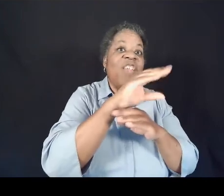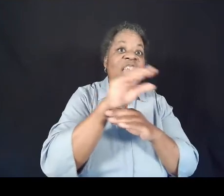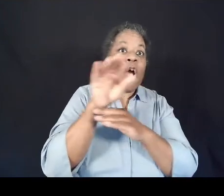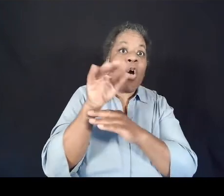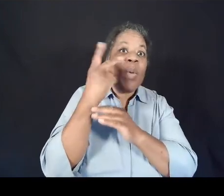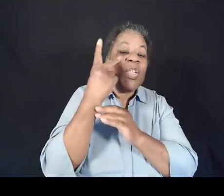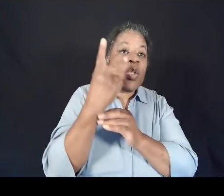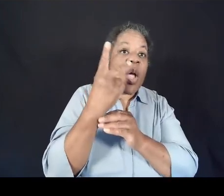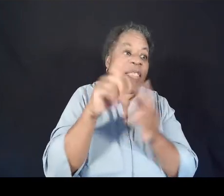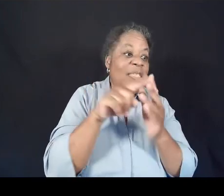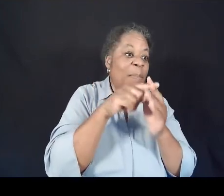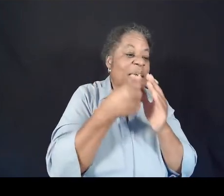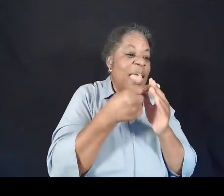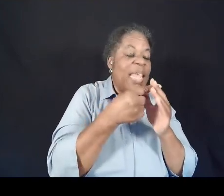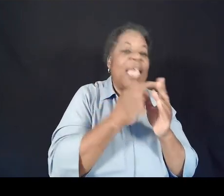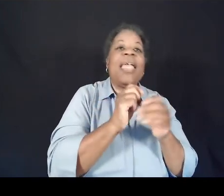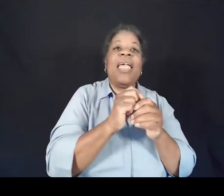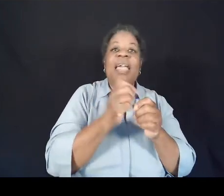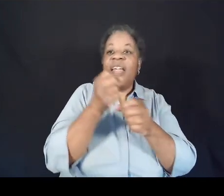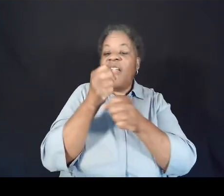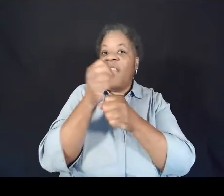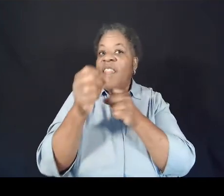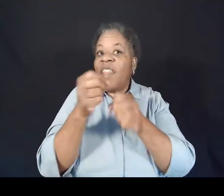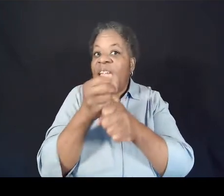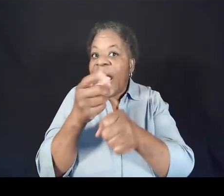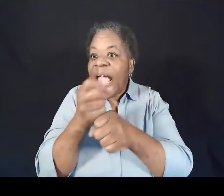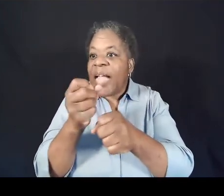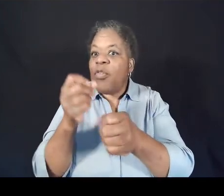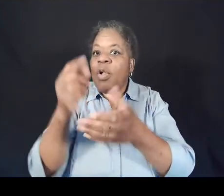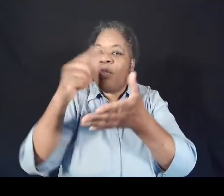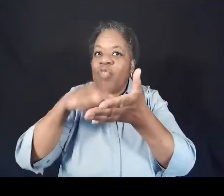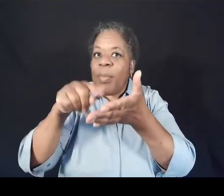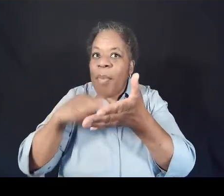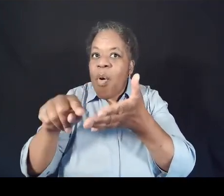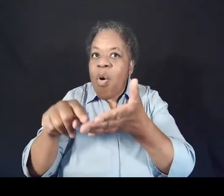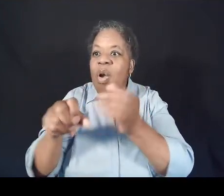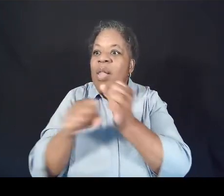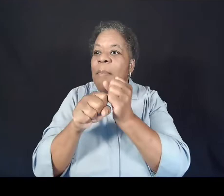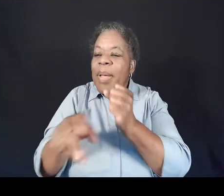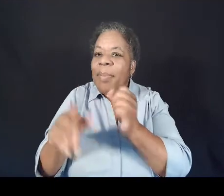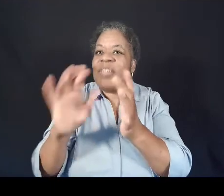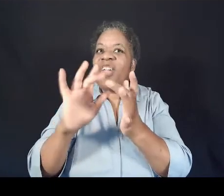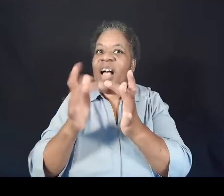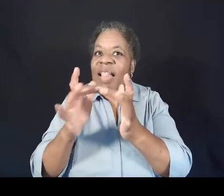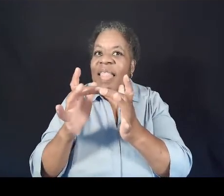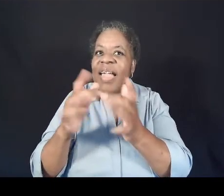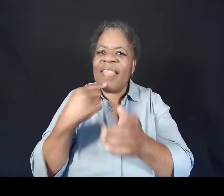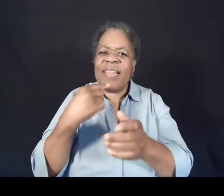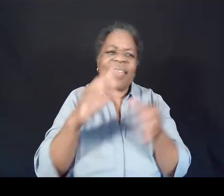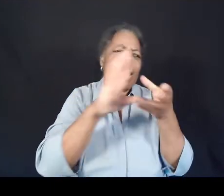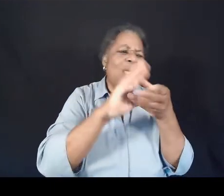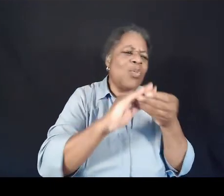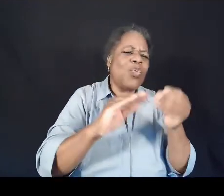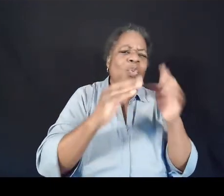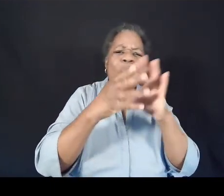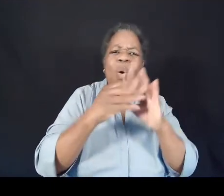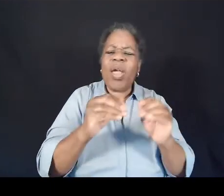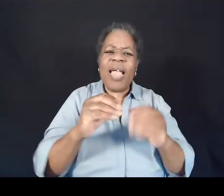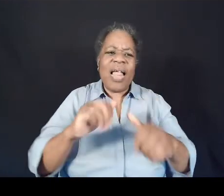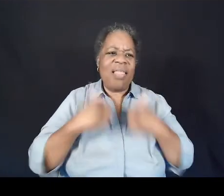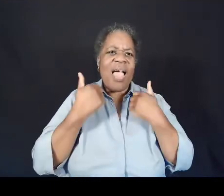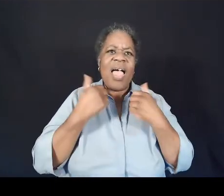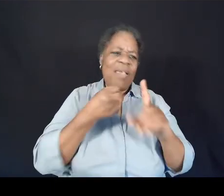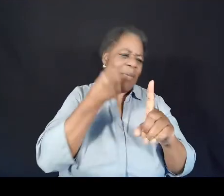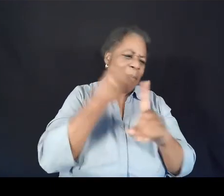the annual report we've published online. They tell a story of changed lives,